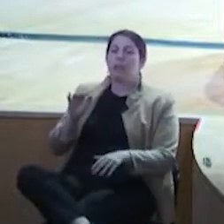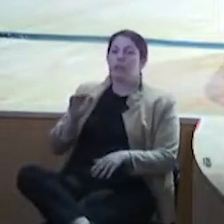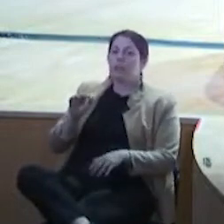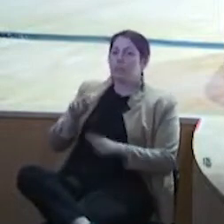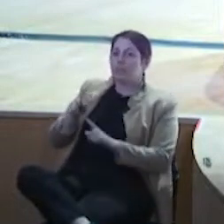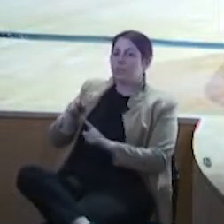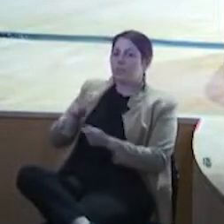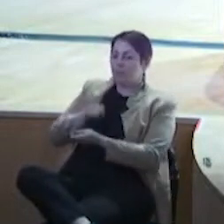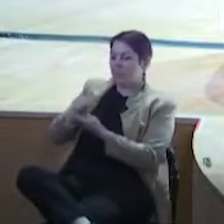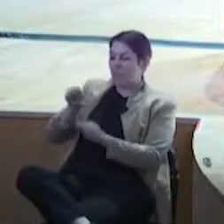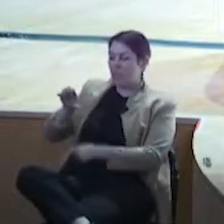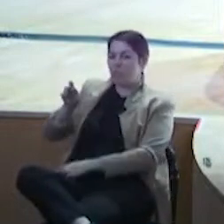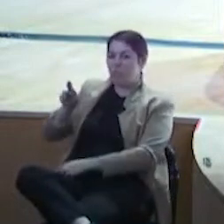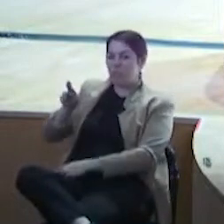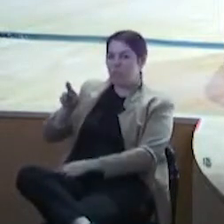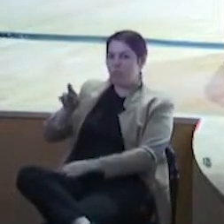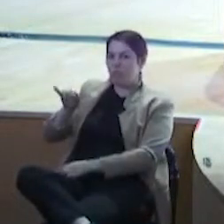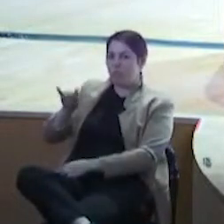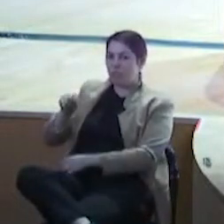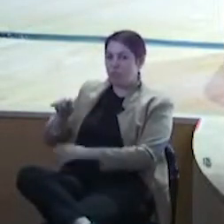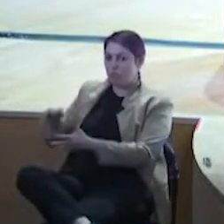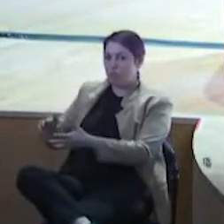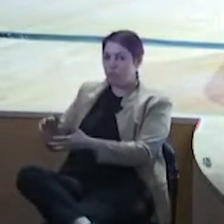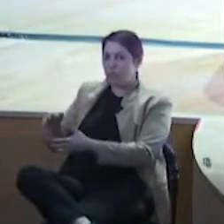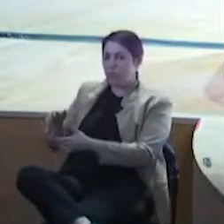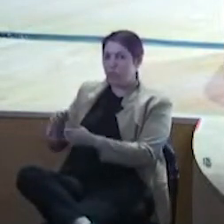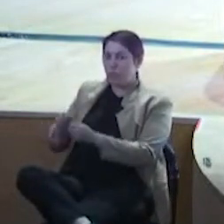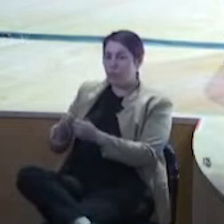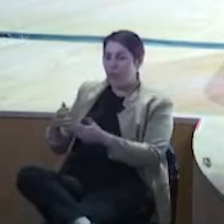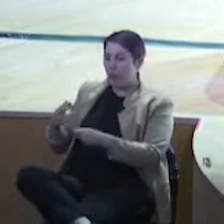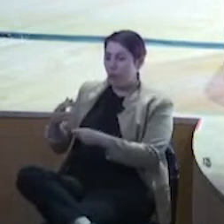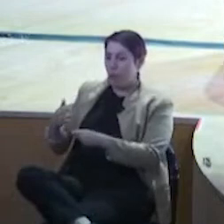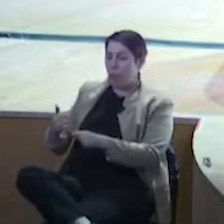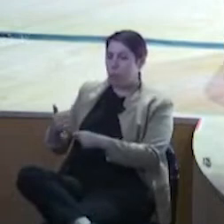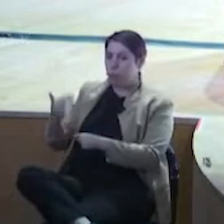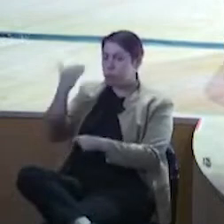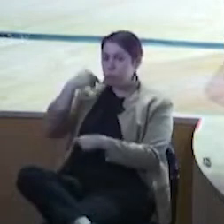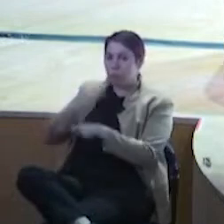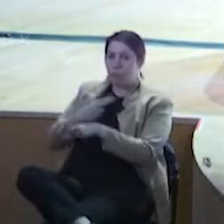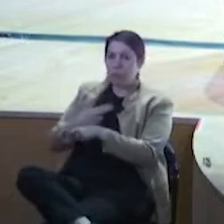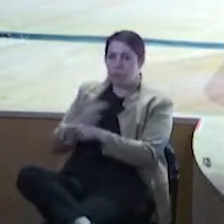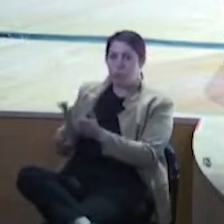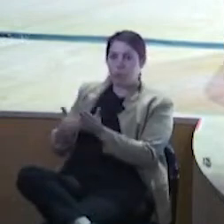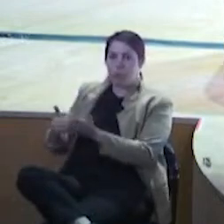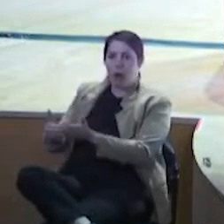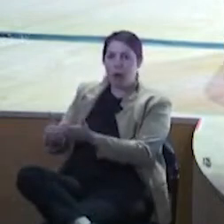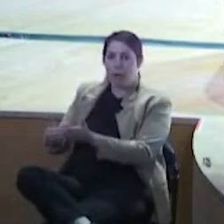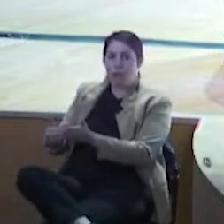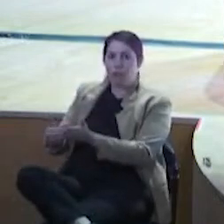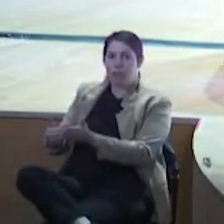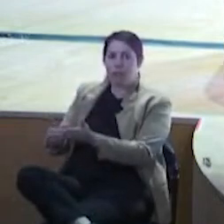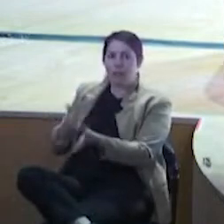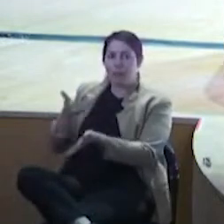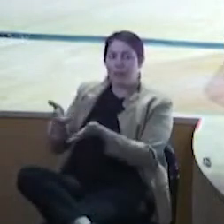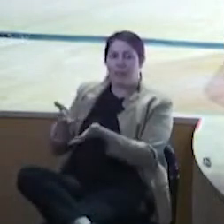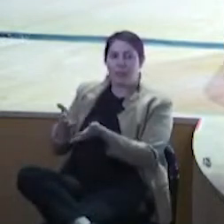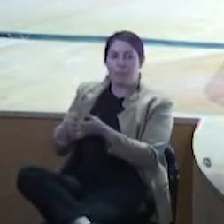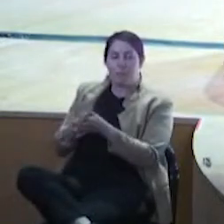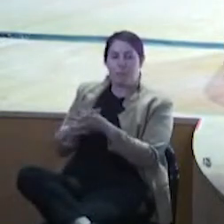River, then their boats won't be able to speed on the waters. But